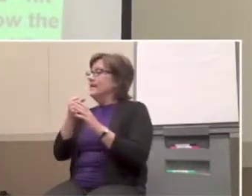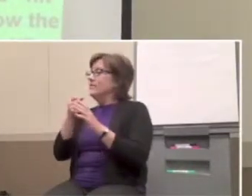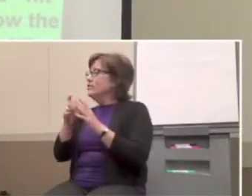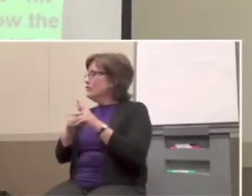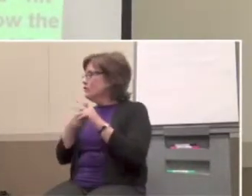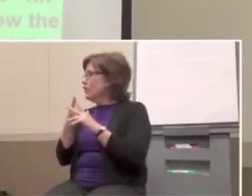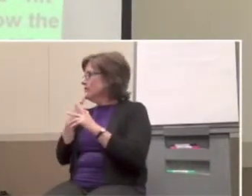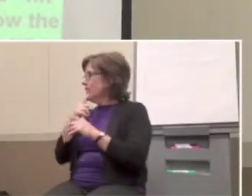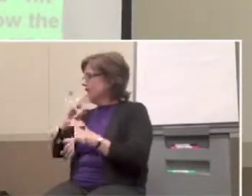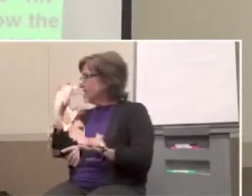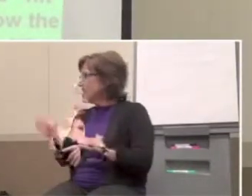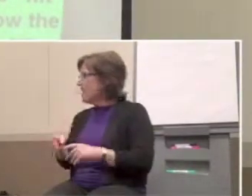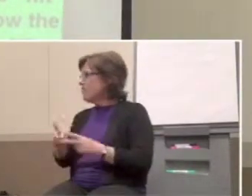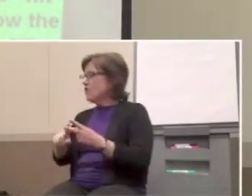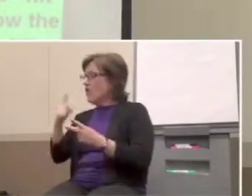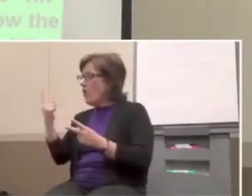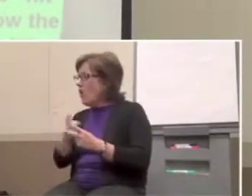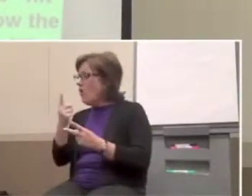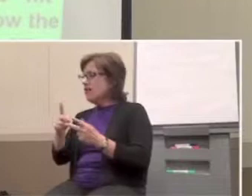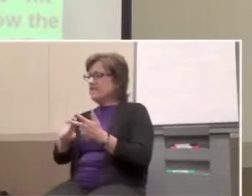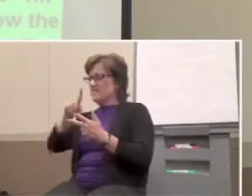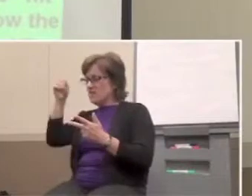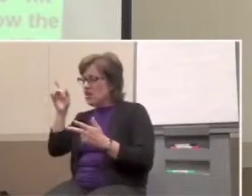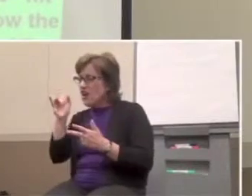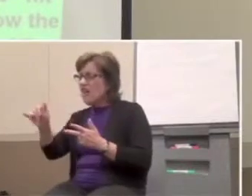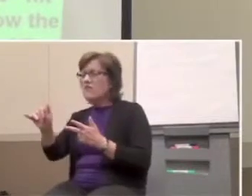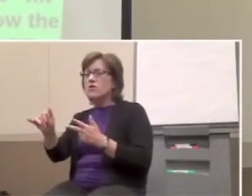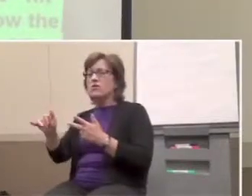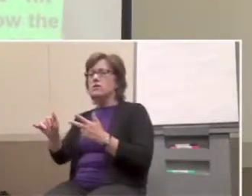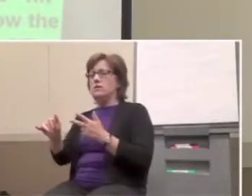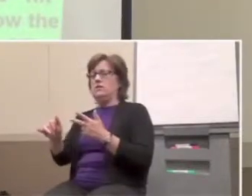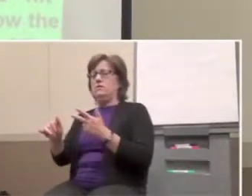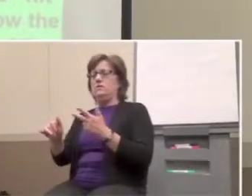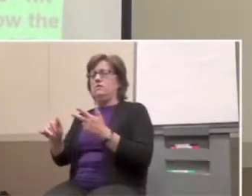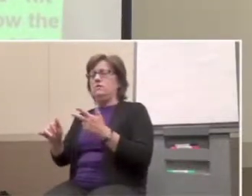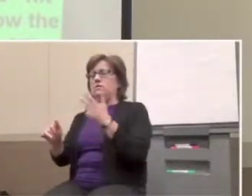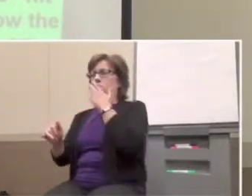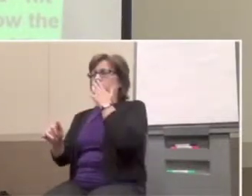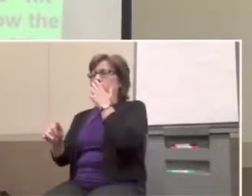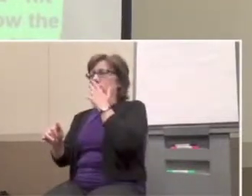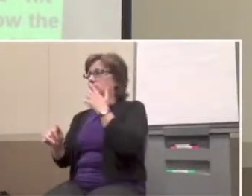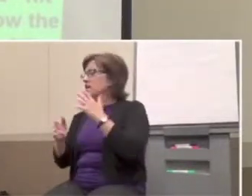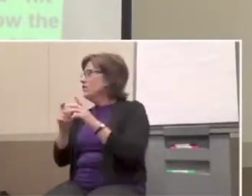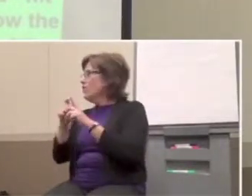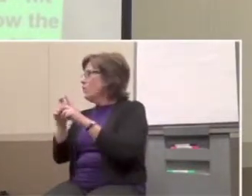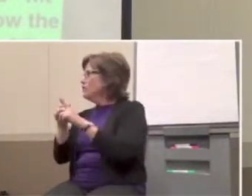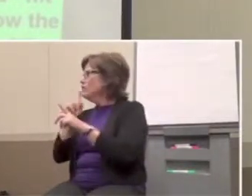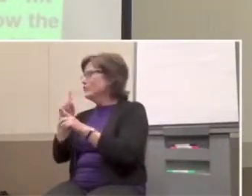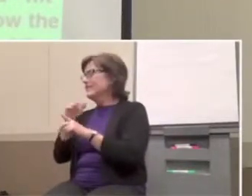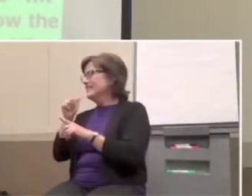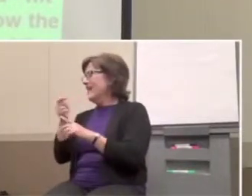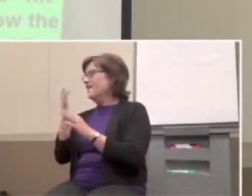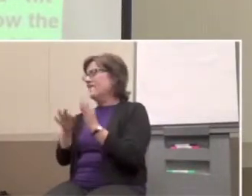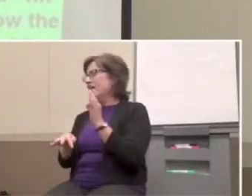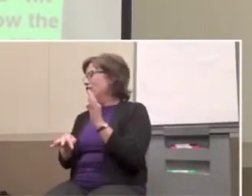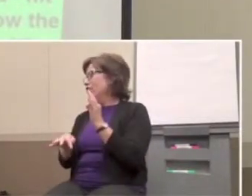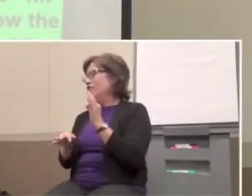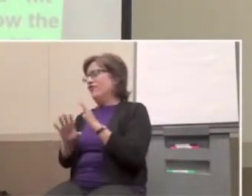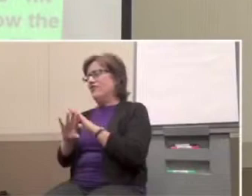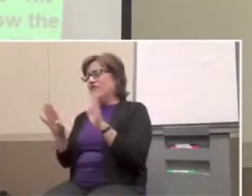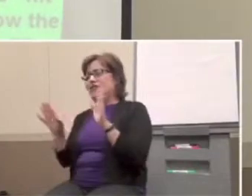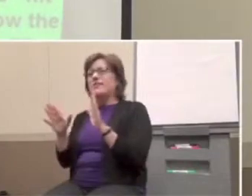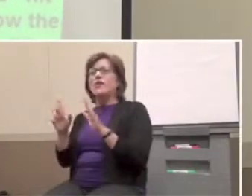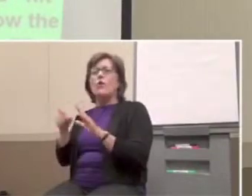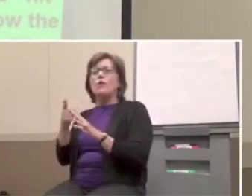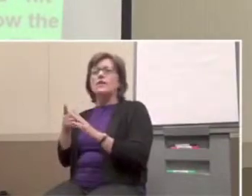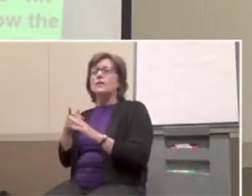never, always, forever, constantly, those types of words are really unfair and they only tend to irritate the other